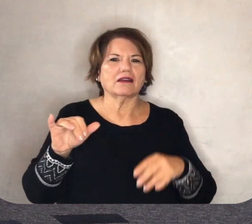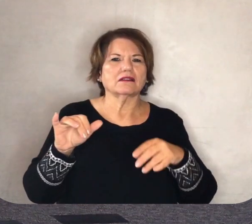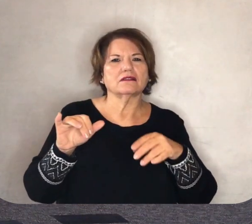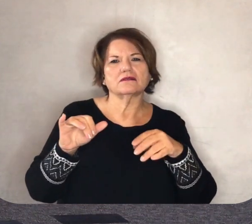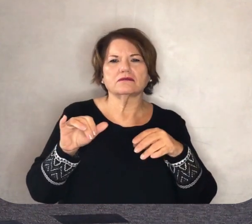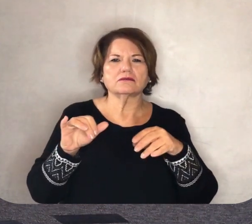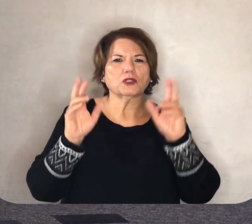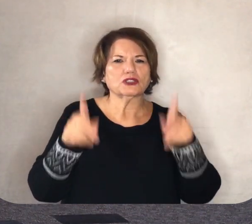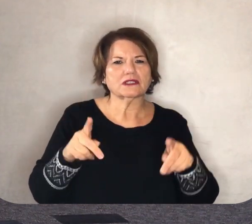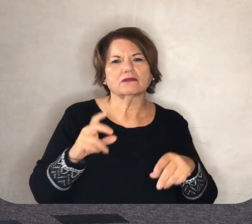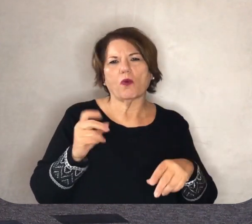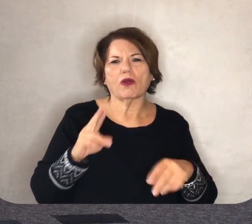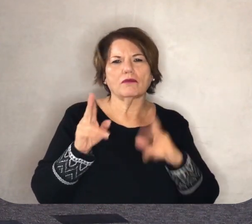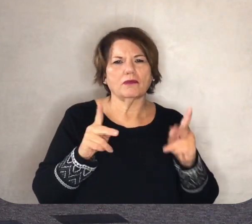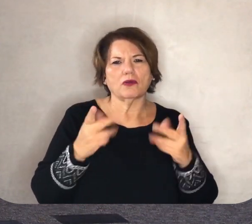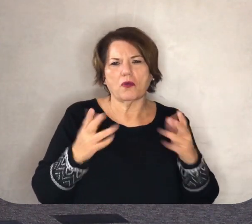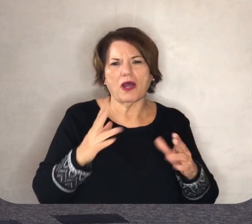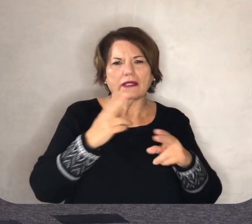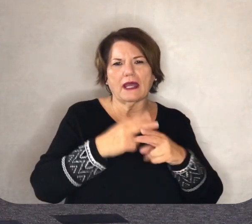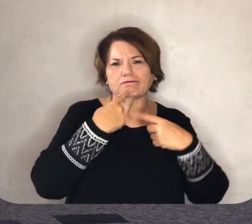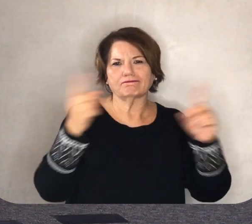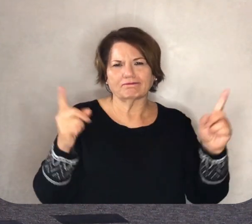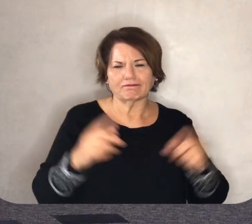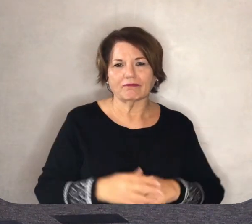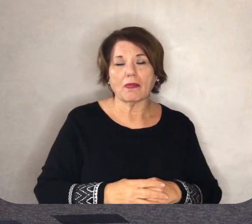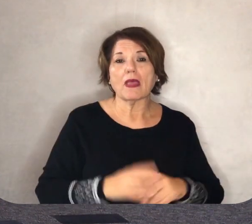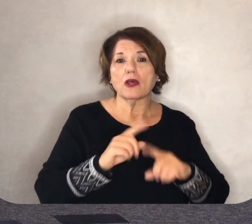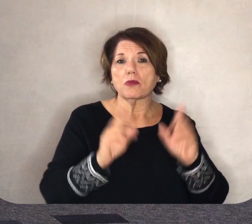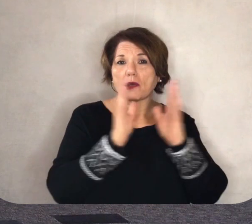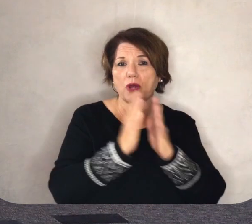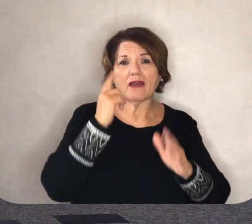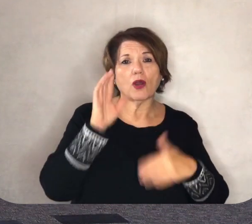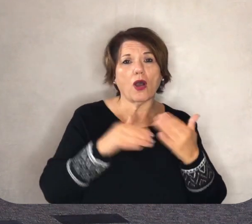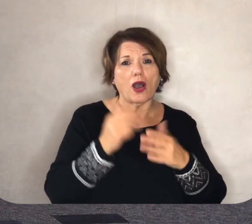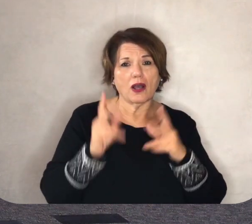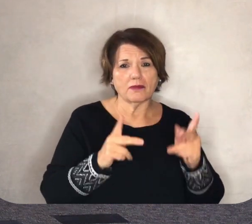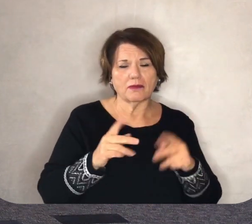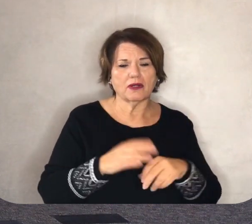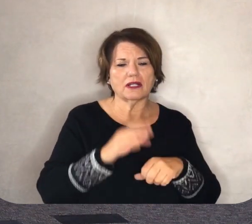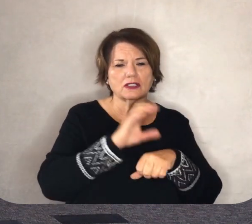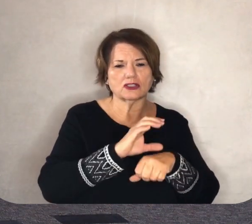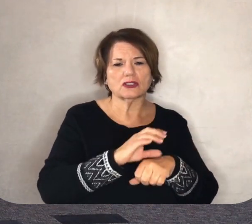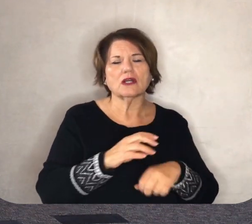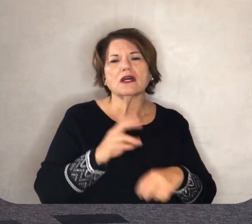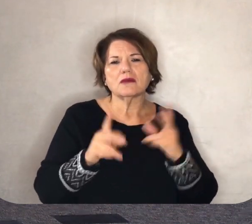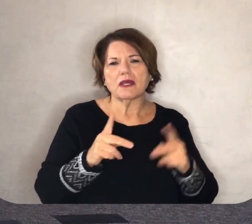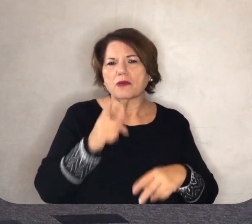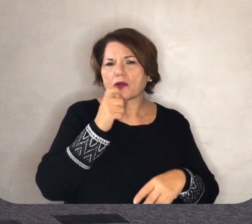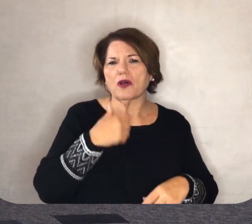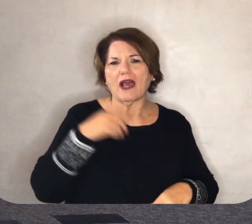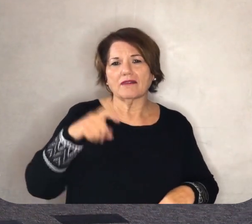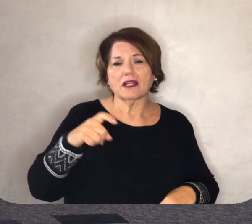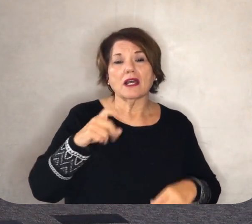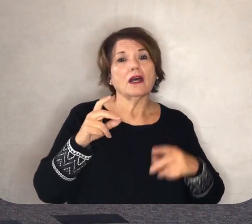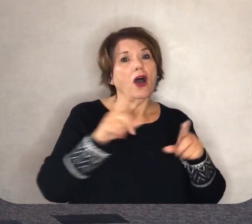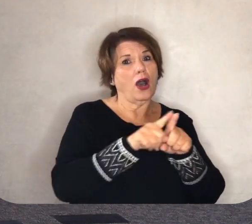us spending some time as the church praying for the people in our church who are in desperate need, and for people outside of the